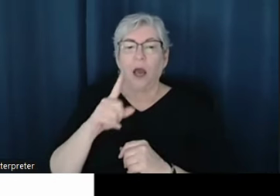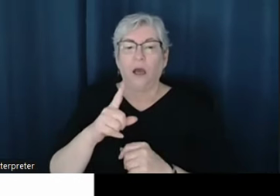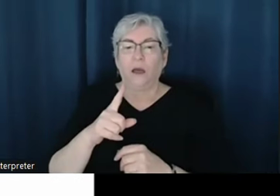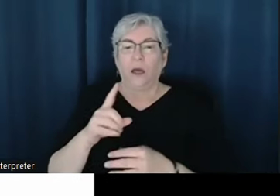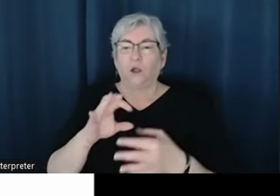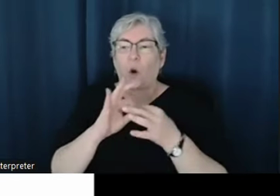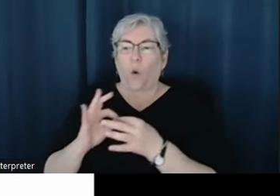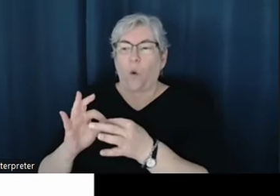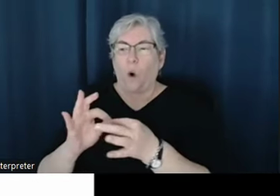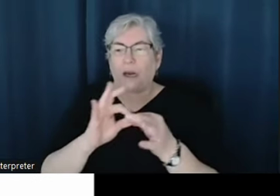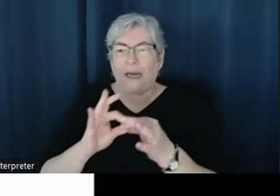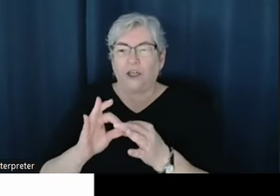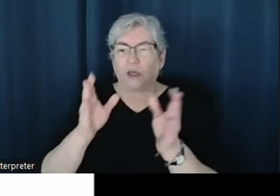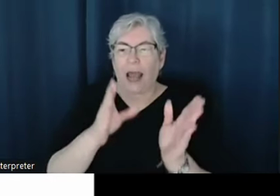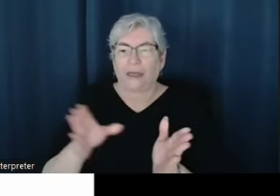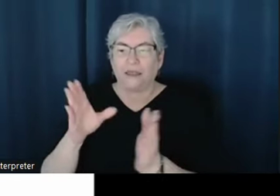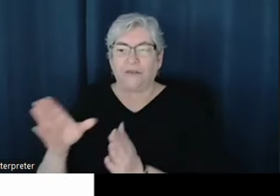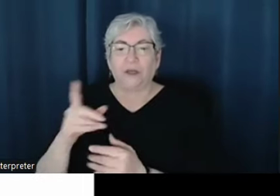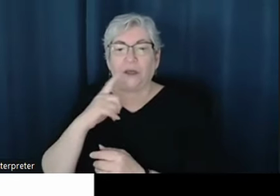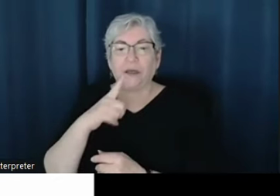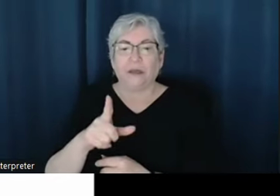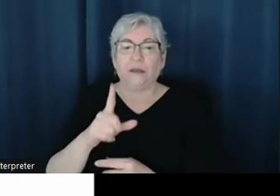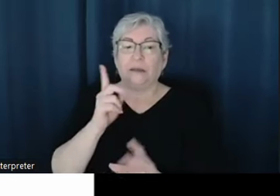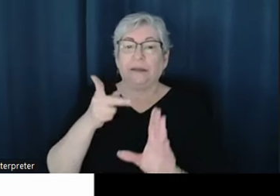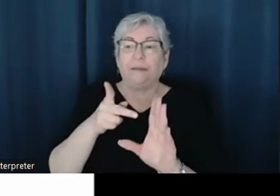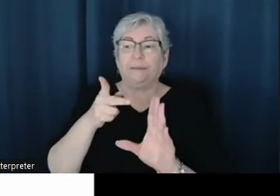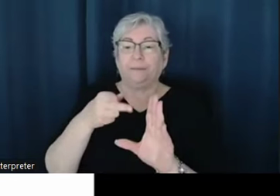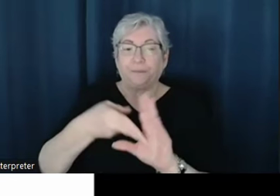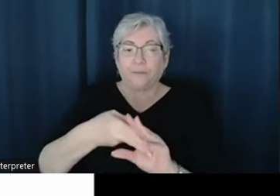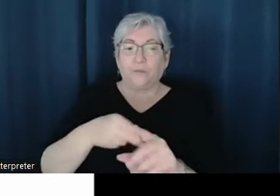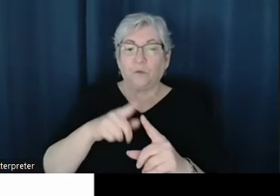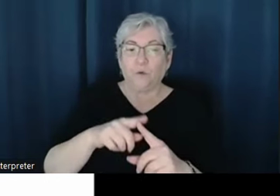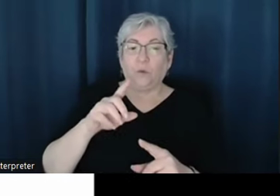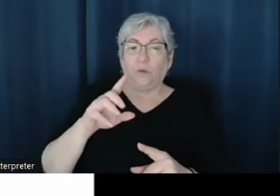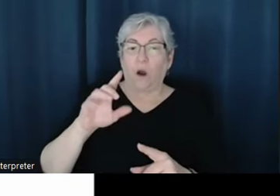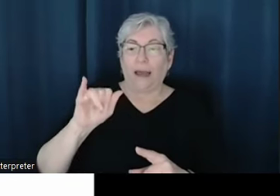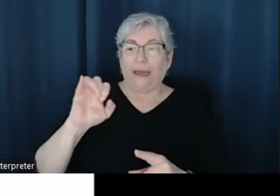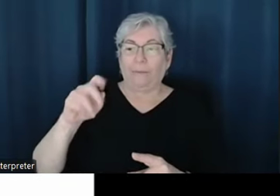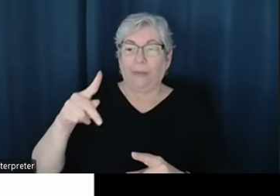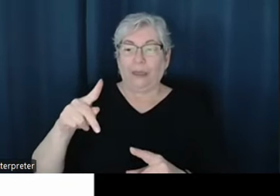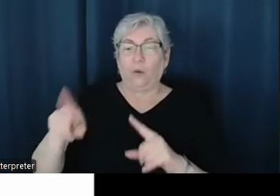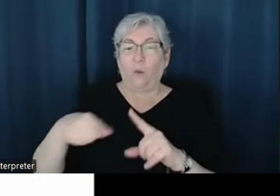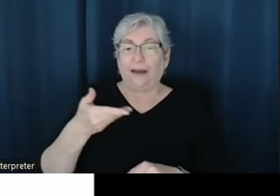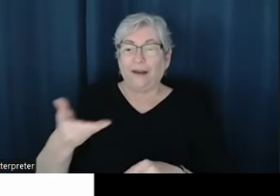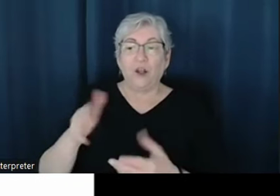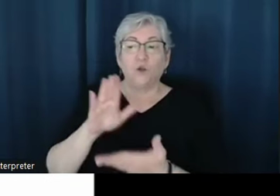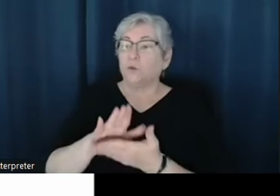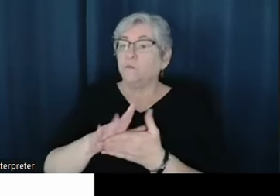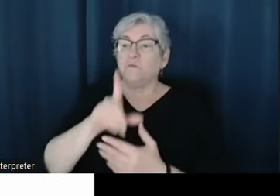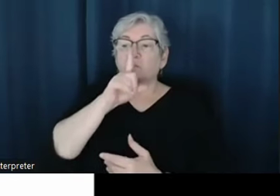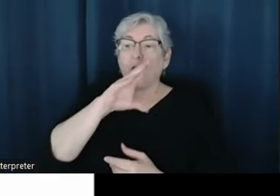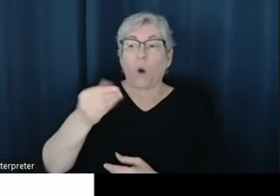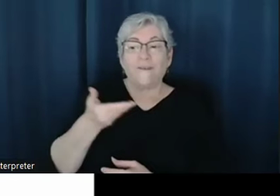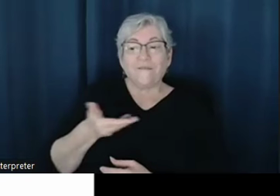coordination activities, attending IEP meetings when invited. If the school is not inviting